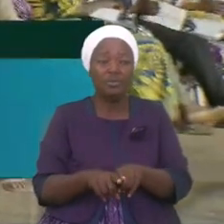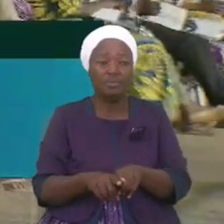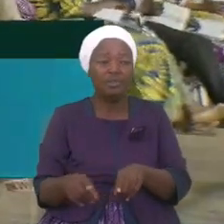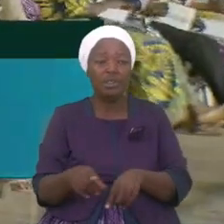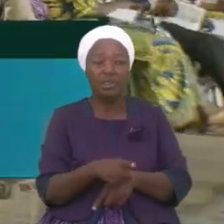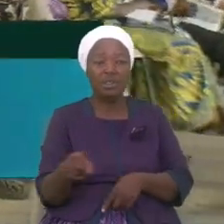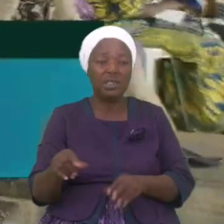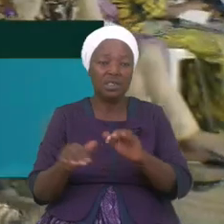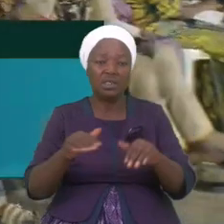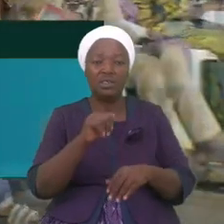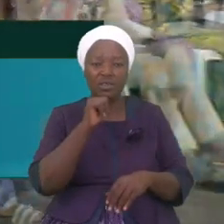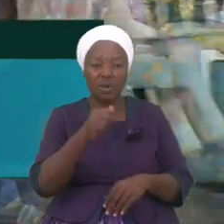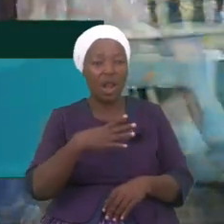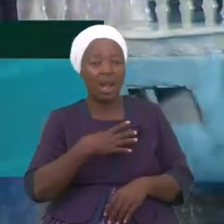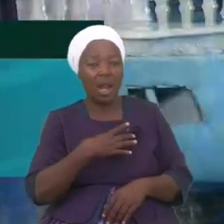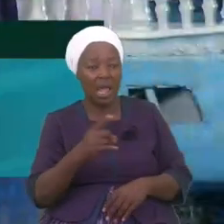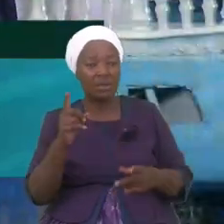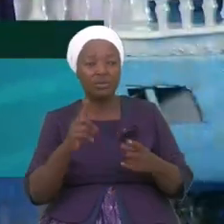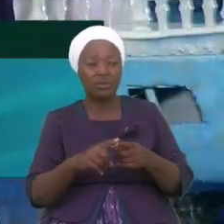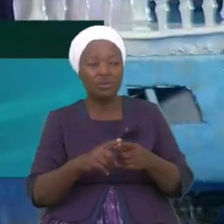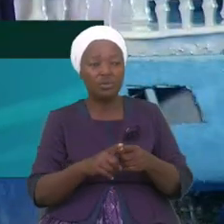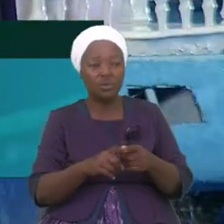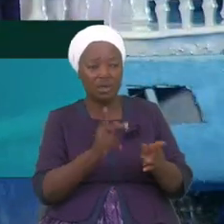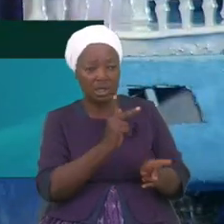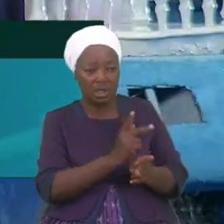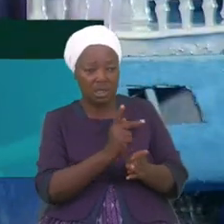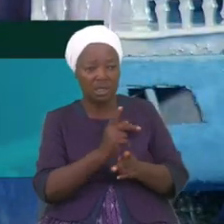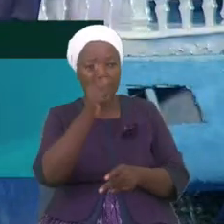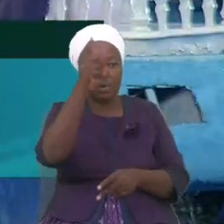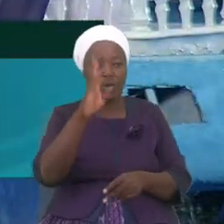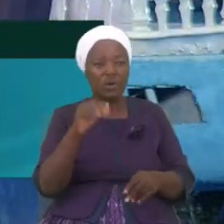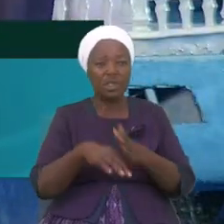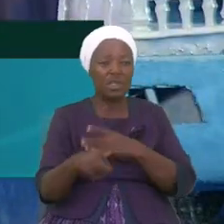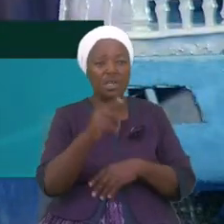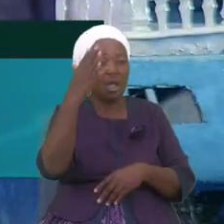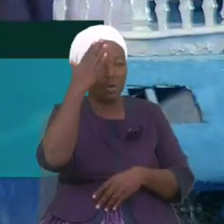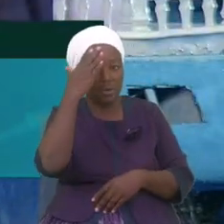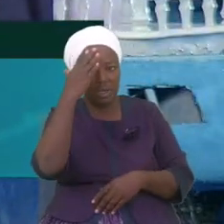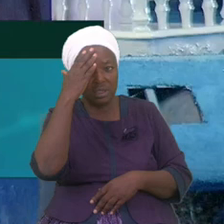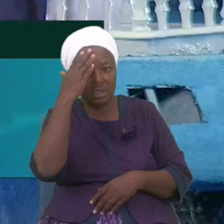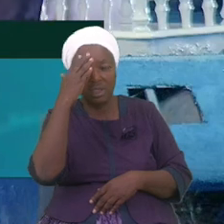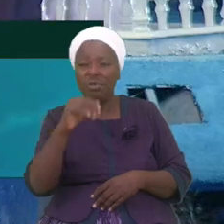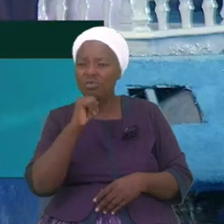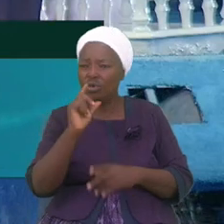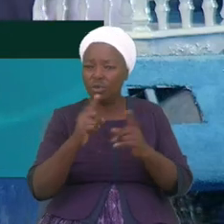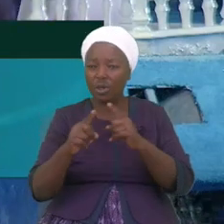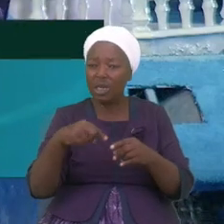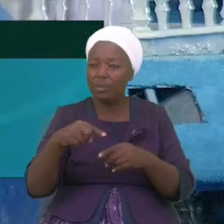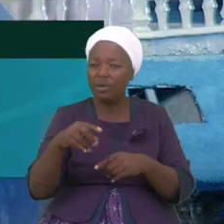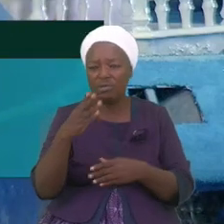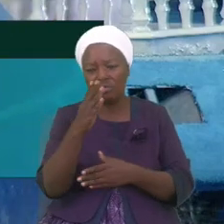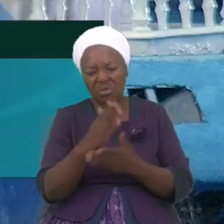not like to retain God in their knowledge. It's not talking about, there are some people, it's